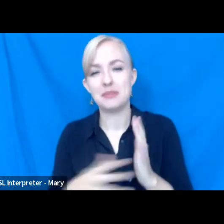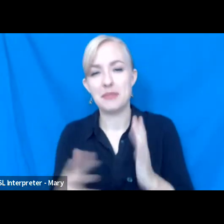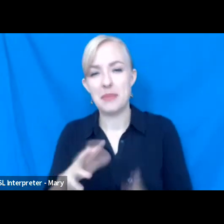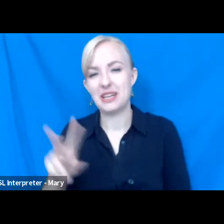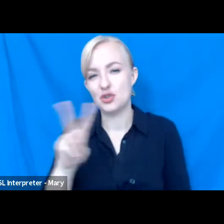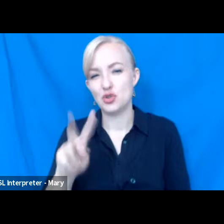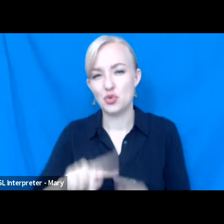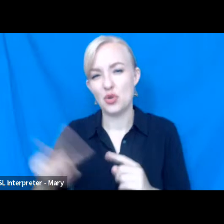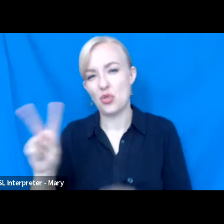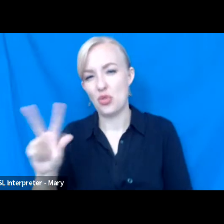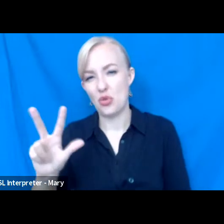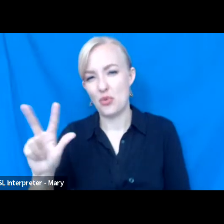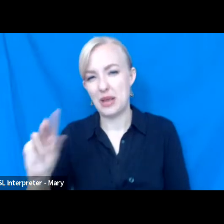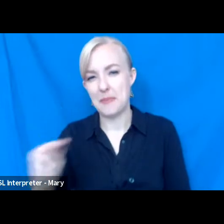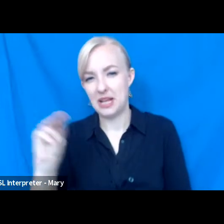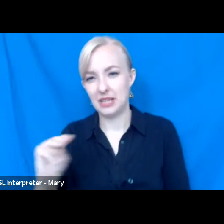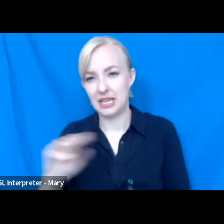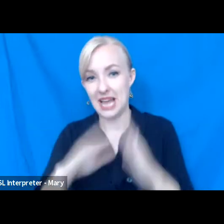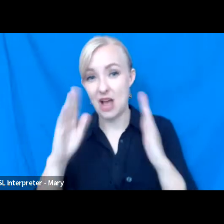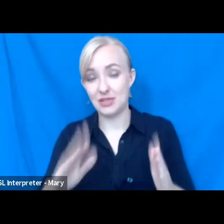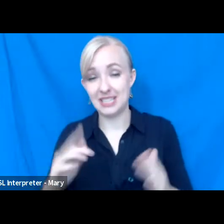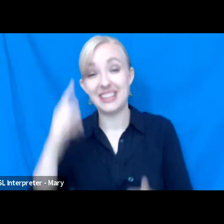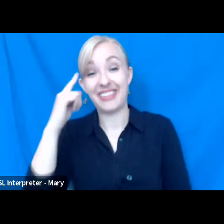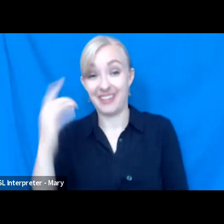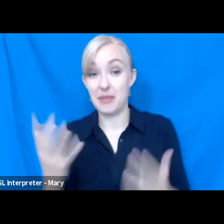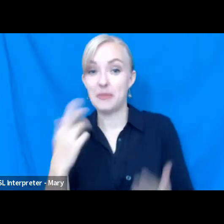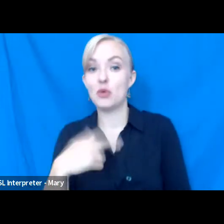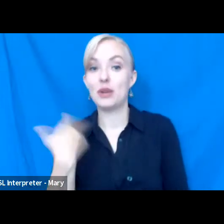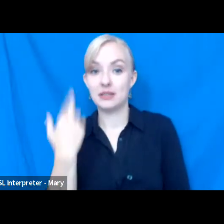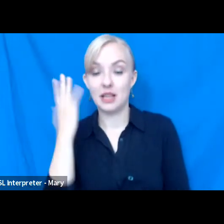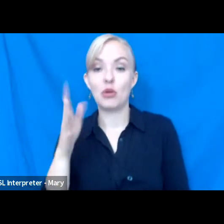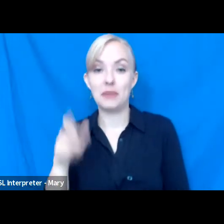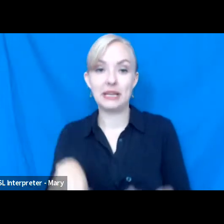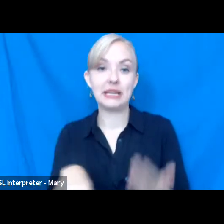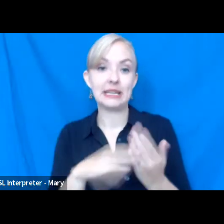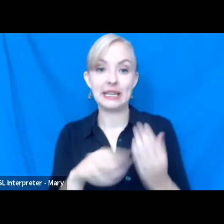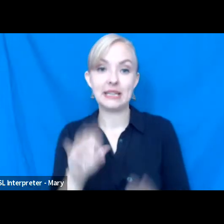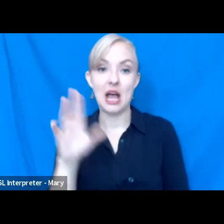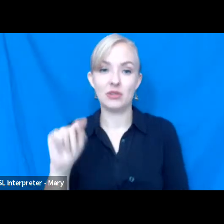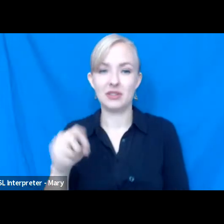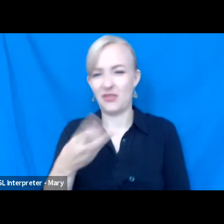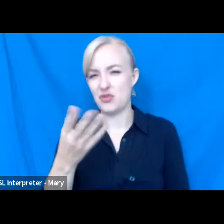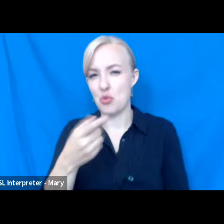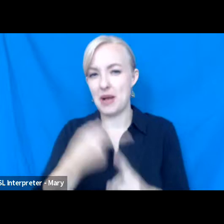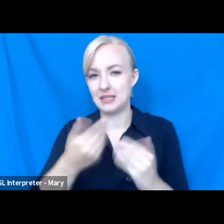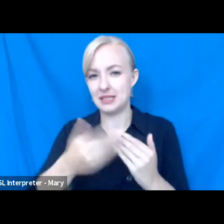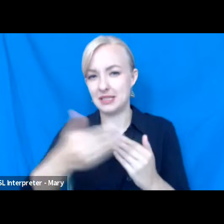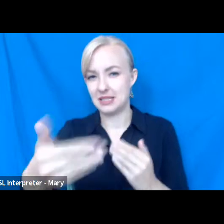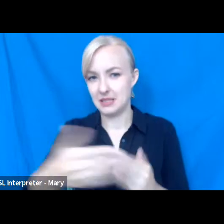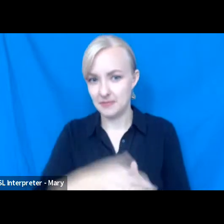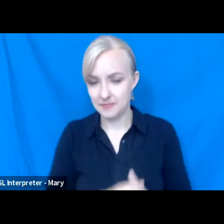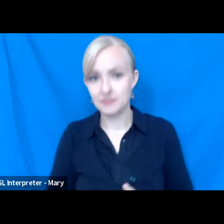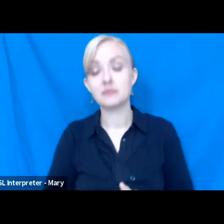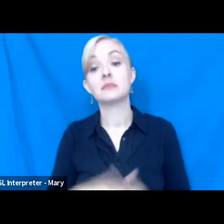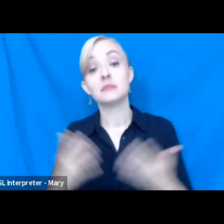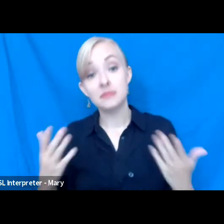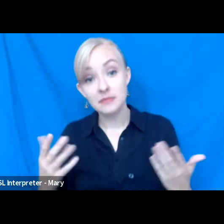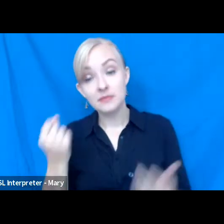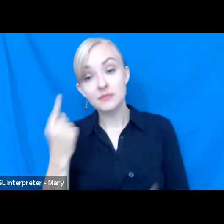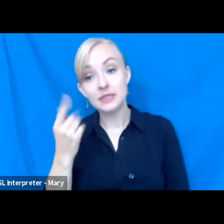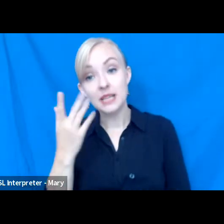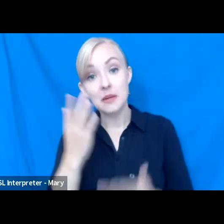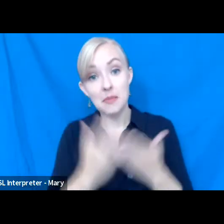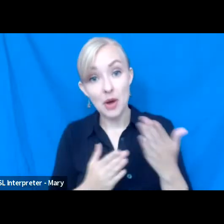million households believe that they're at risk of eviction in the next few months. Now, part of what